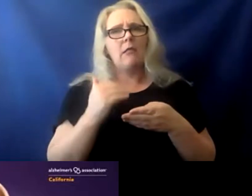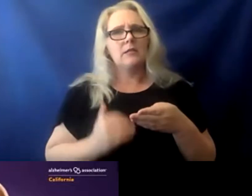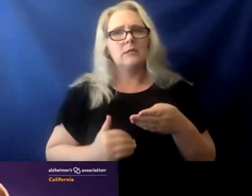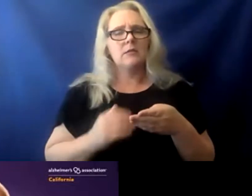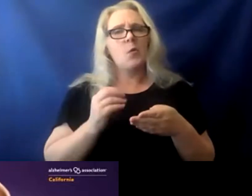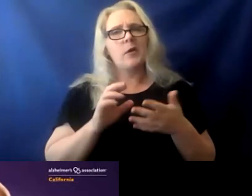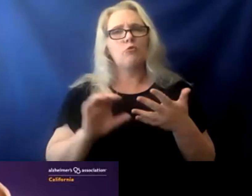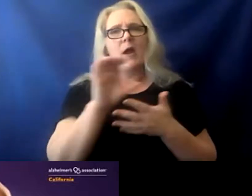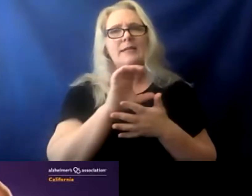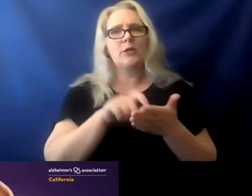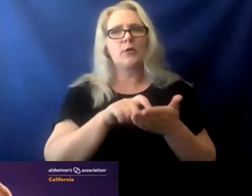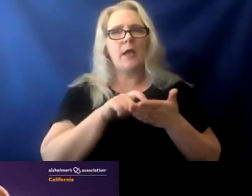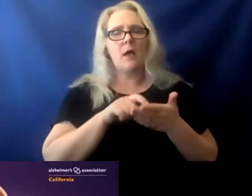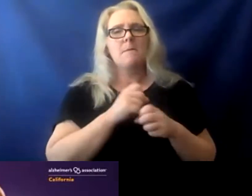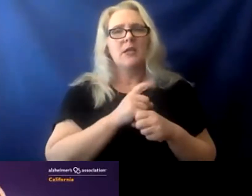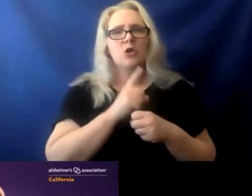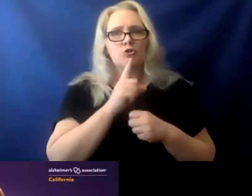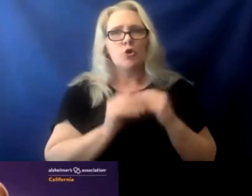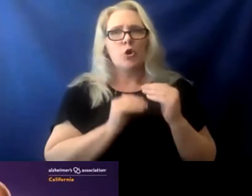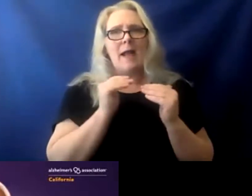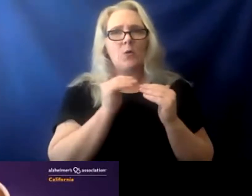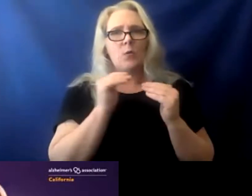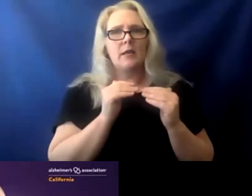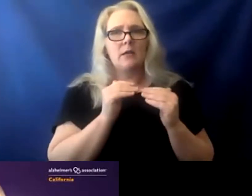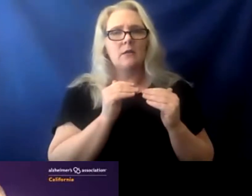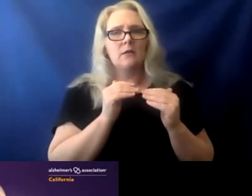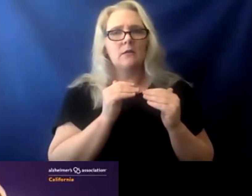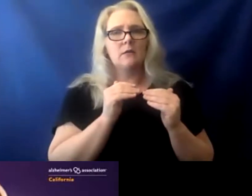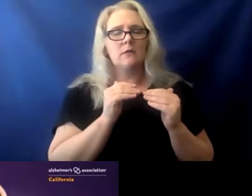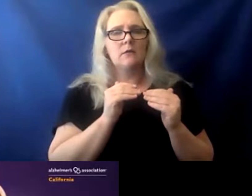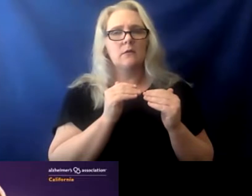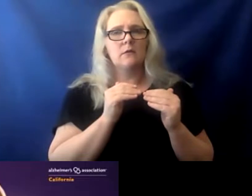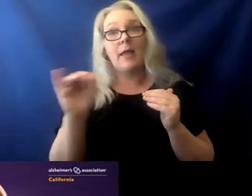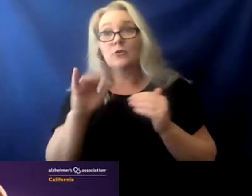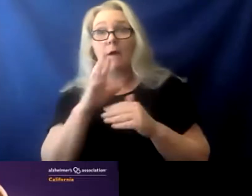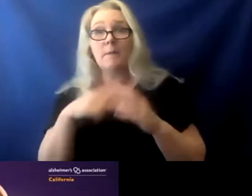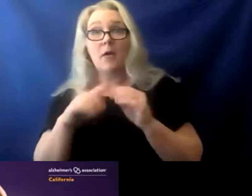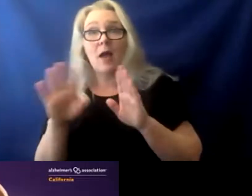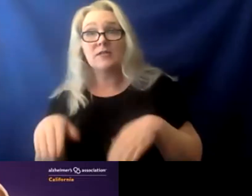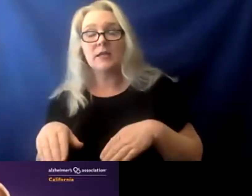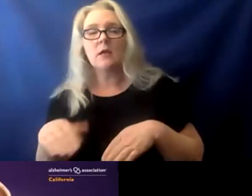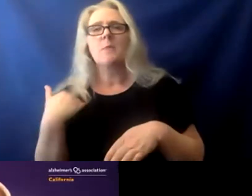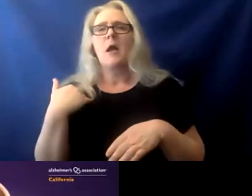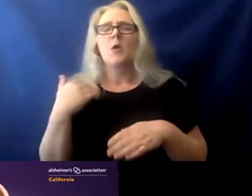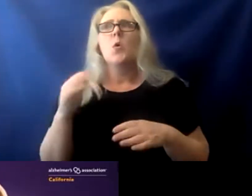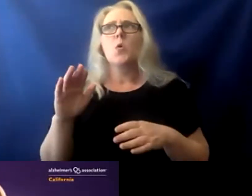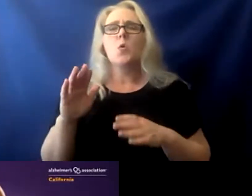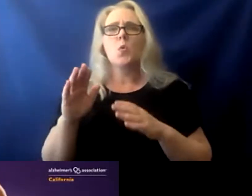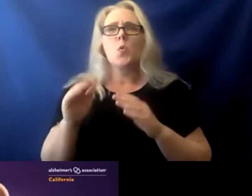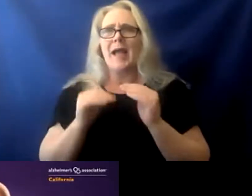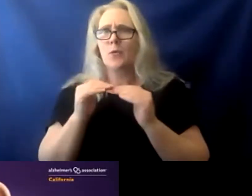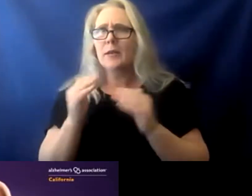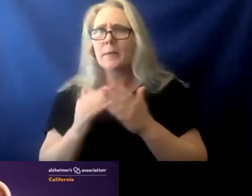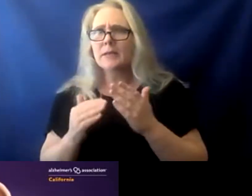you know, we'd make sure equity, you know, if we're talking about housing, we remind ourselves, is there an equity piece we're missing?